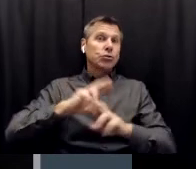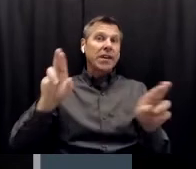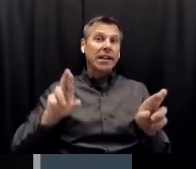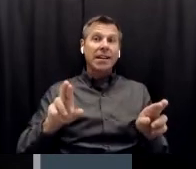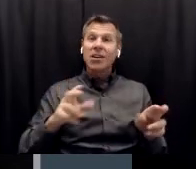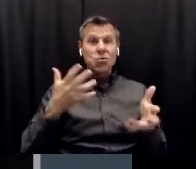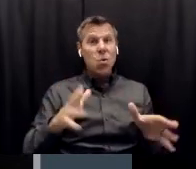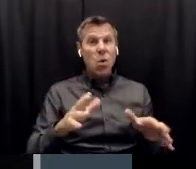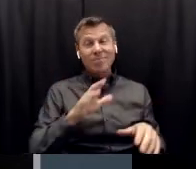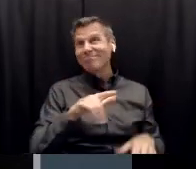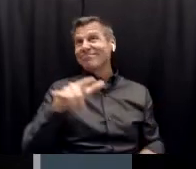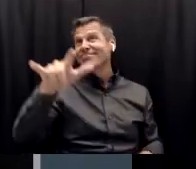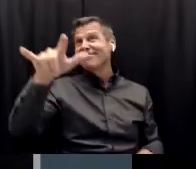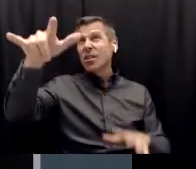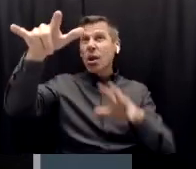them in flight.